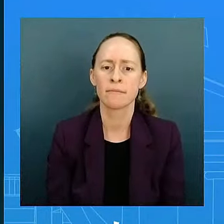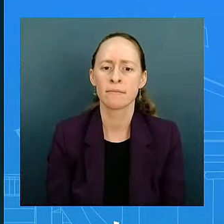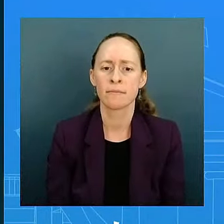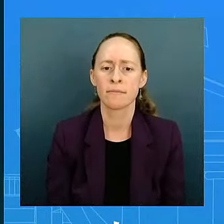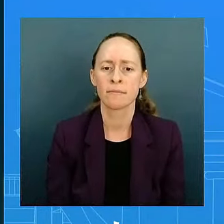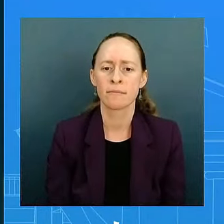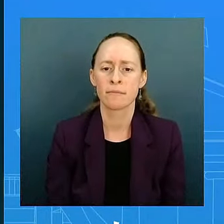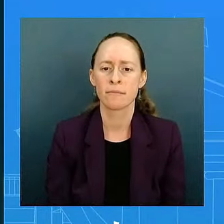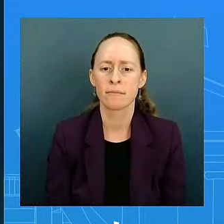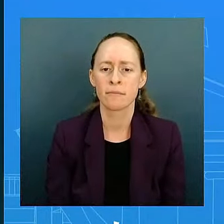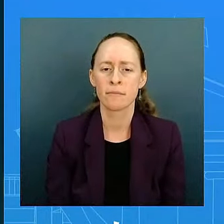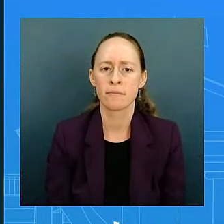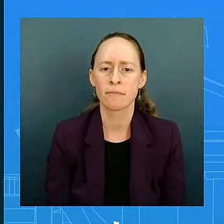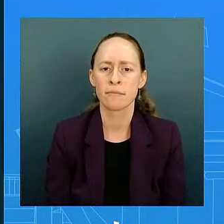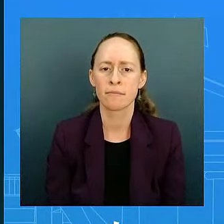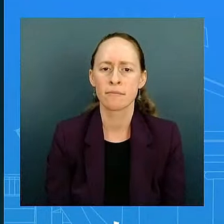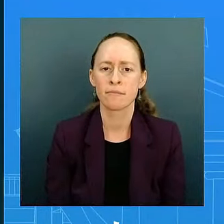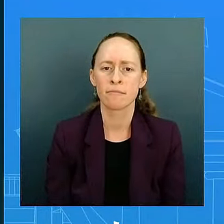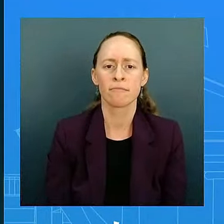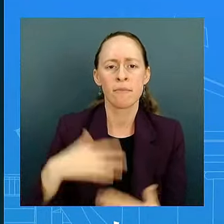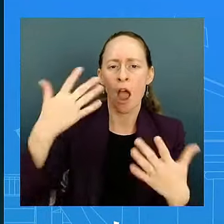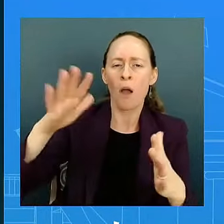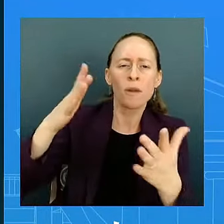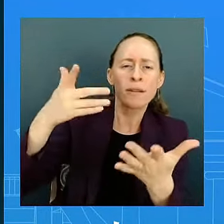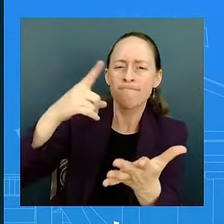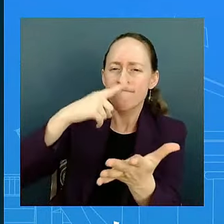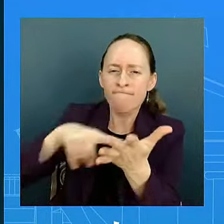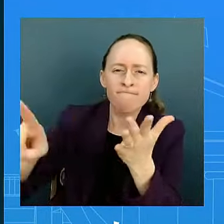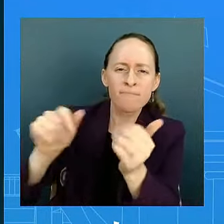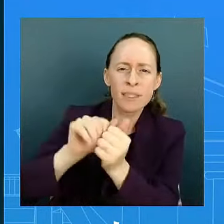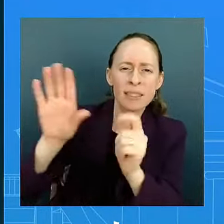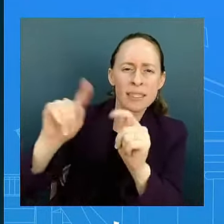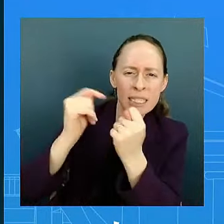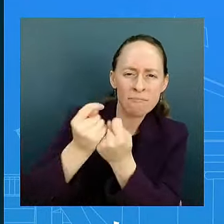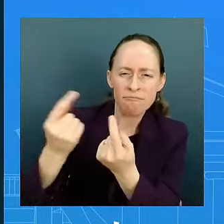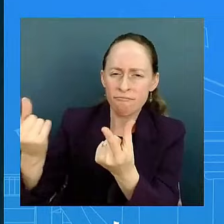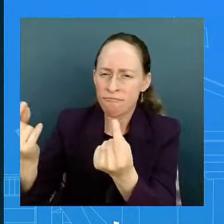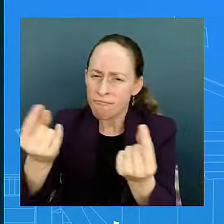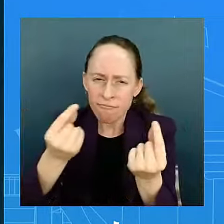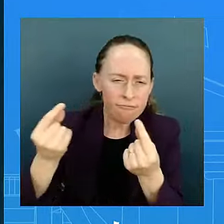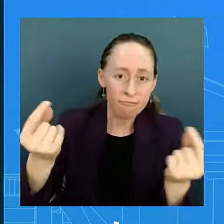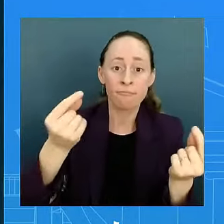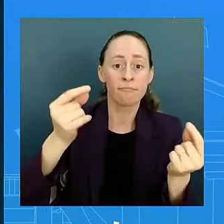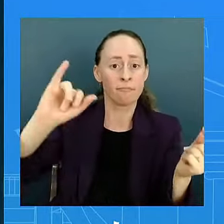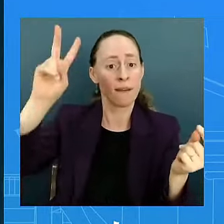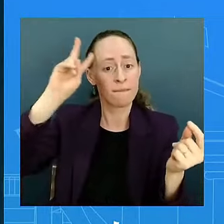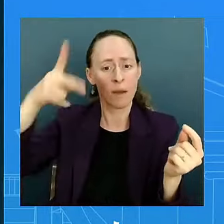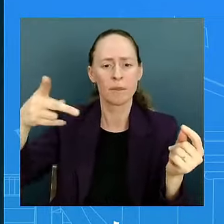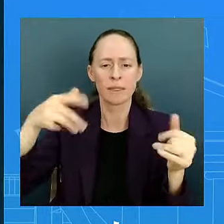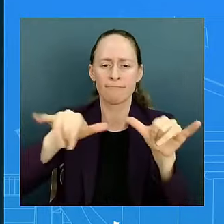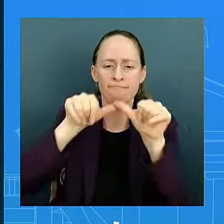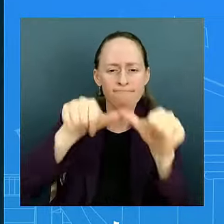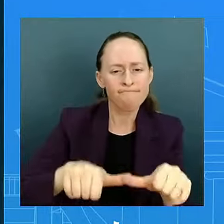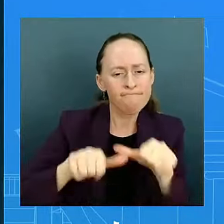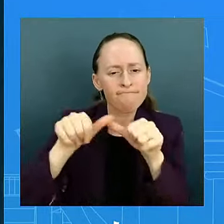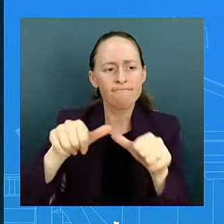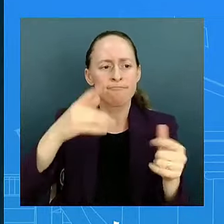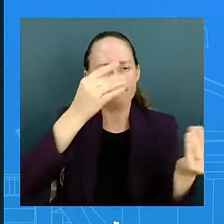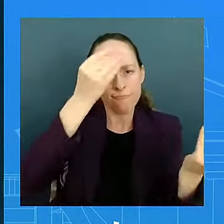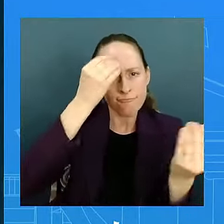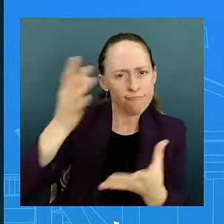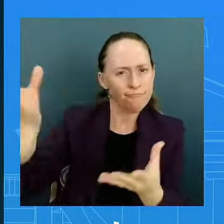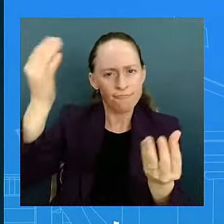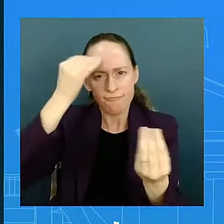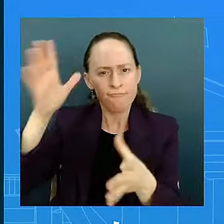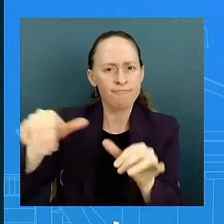economic team, he and the vice president. They're aware. They're going to continue to stay updated. Don't have anything beyond that. What I can say is